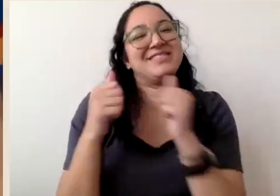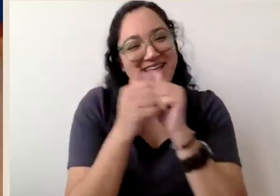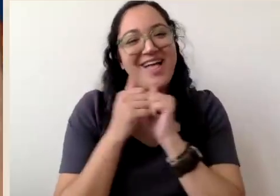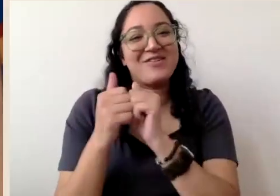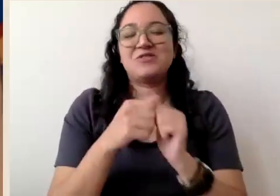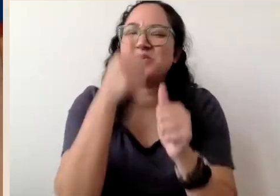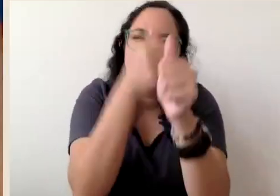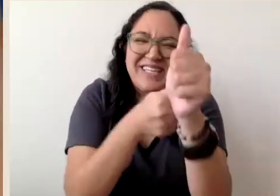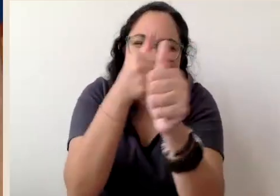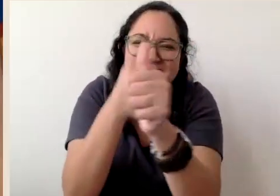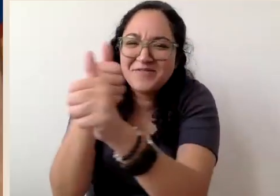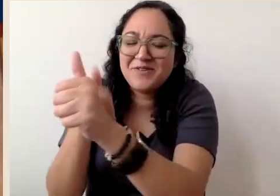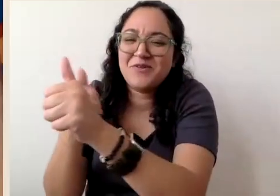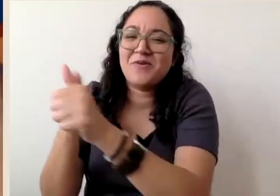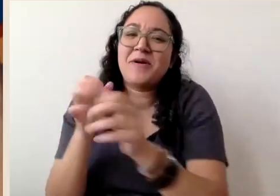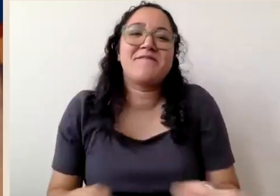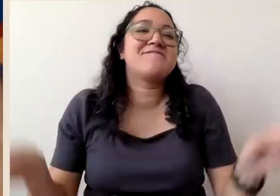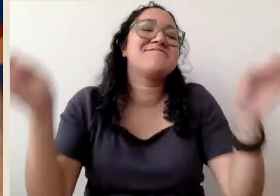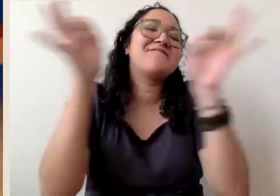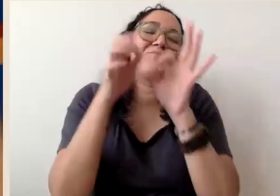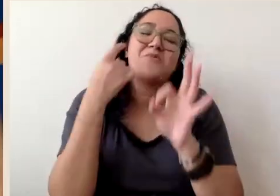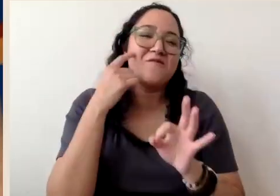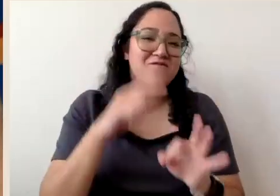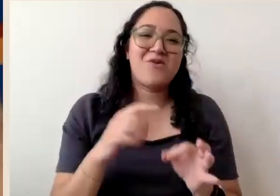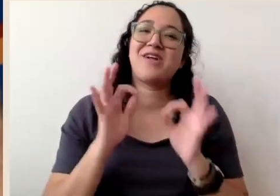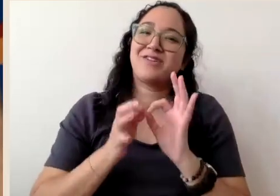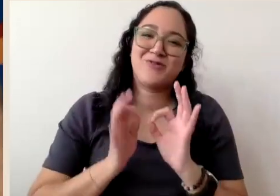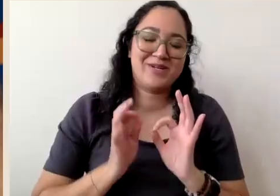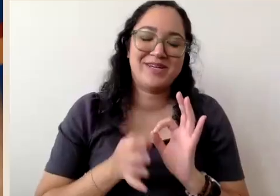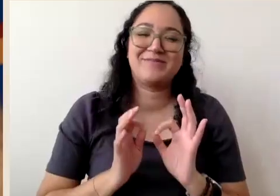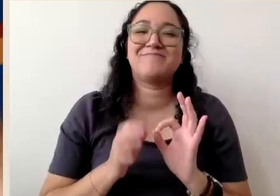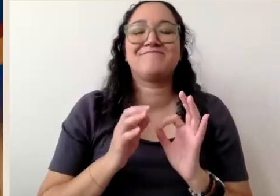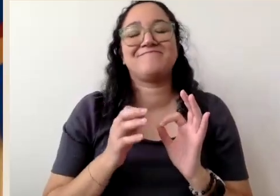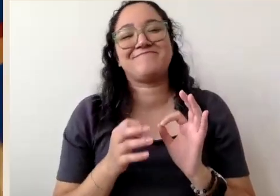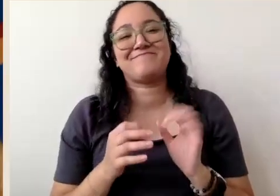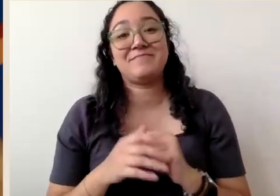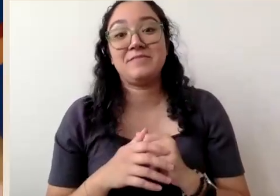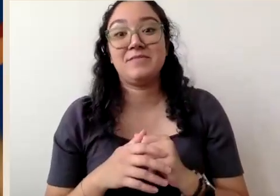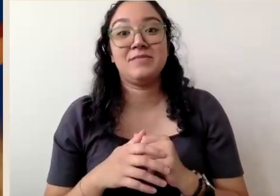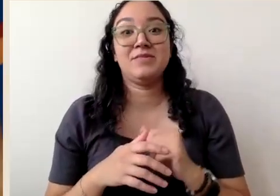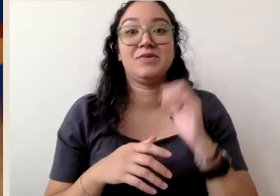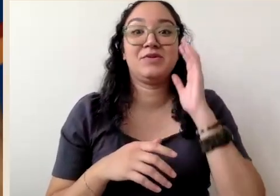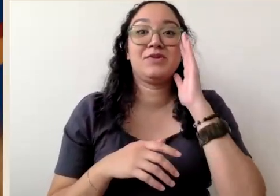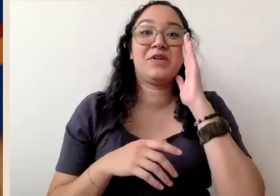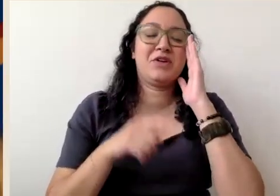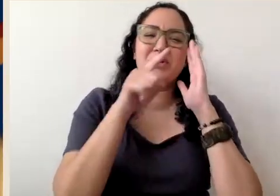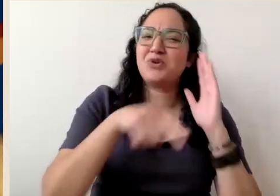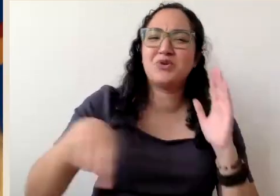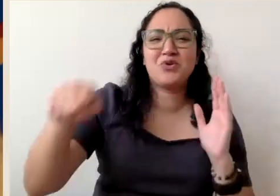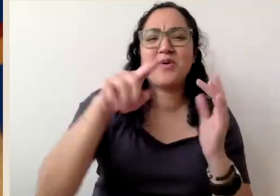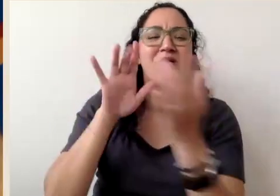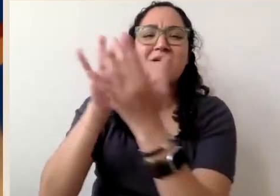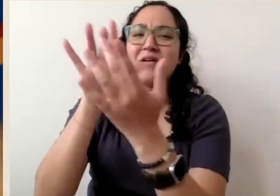is valuable to the profession and these souls that you reach. We cannot